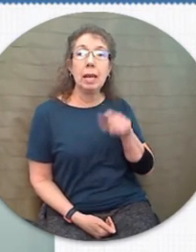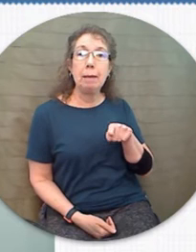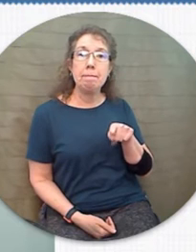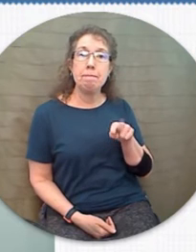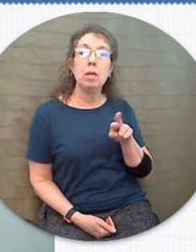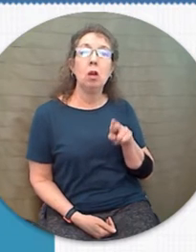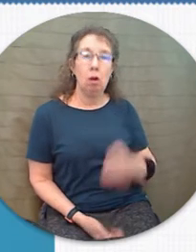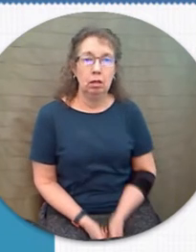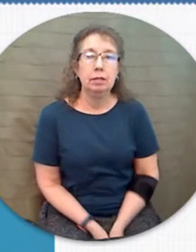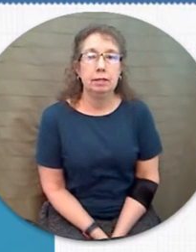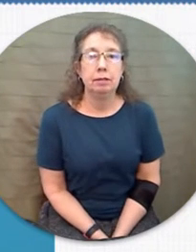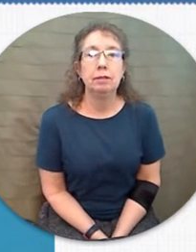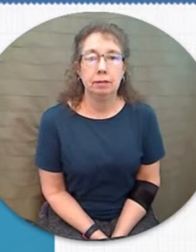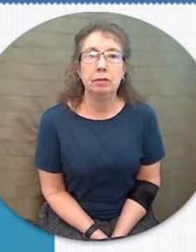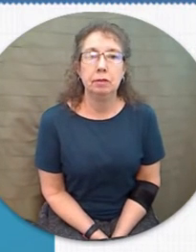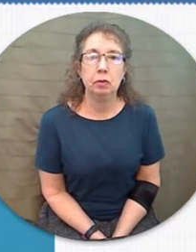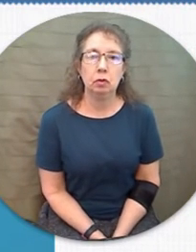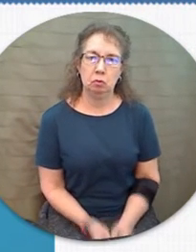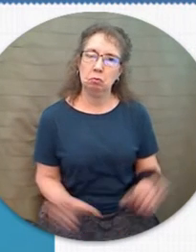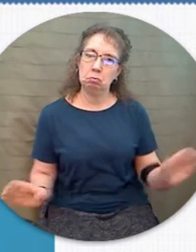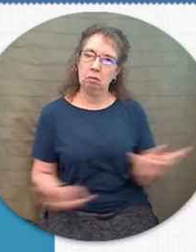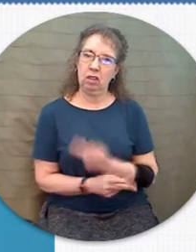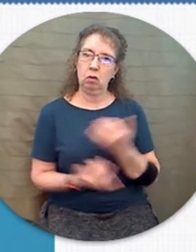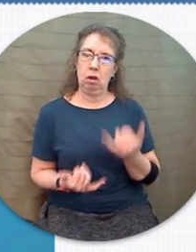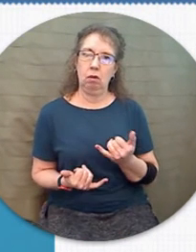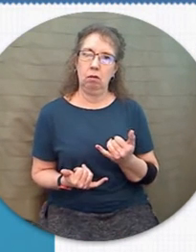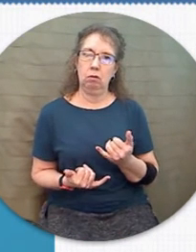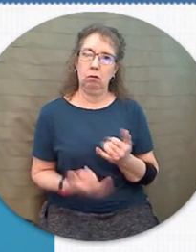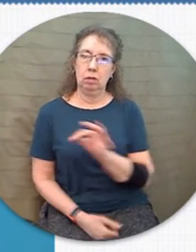So let's do that. Let's do 90